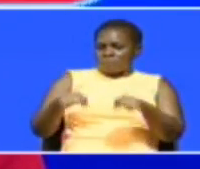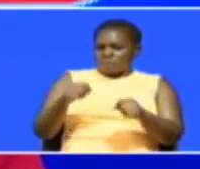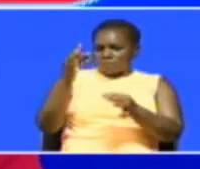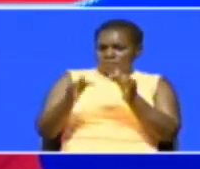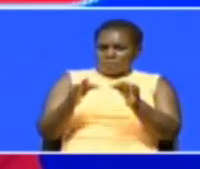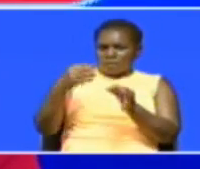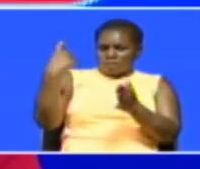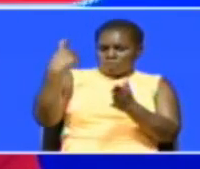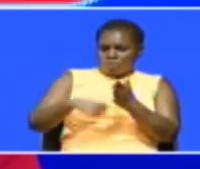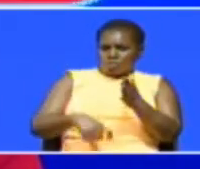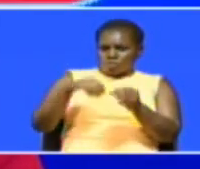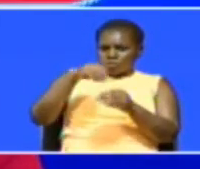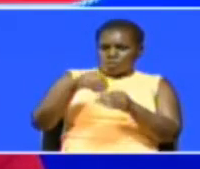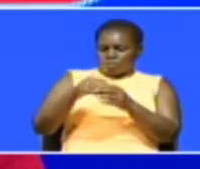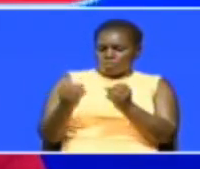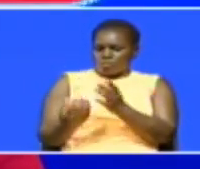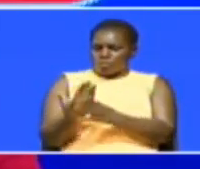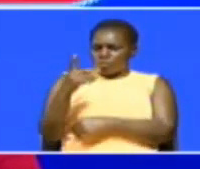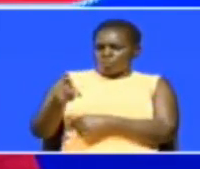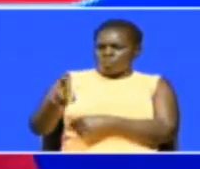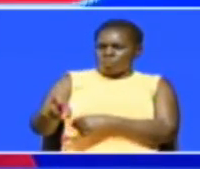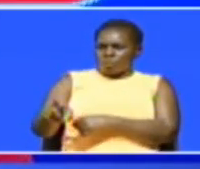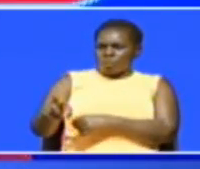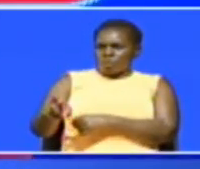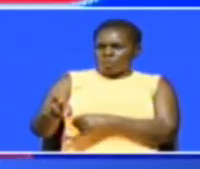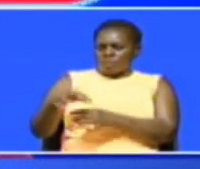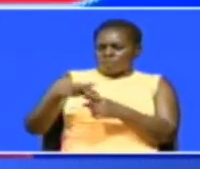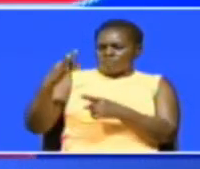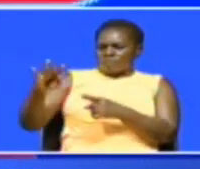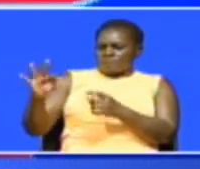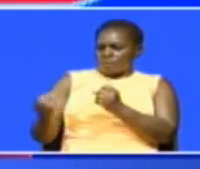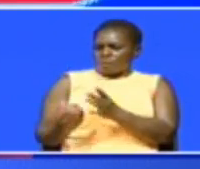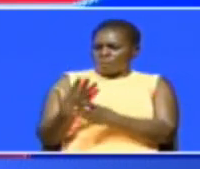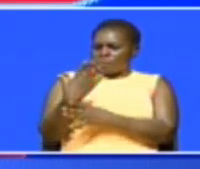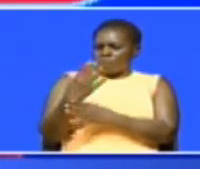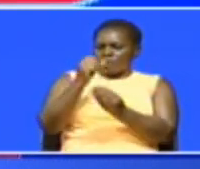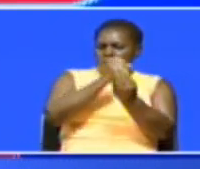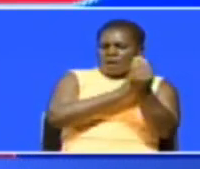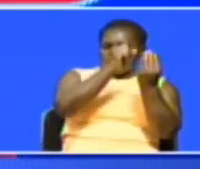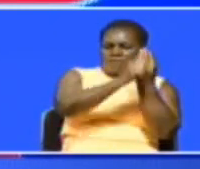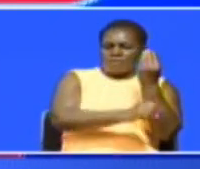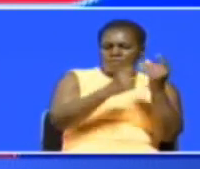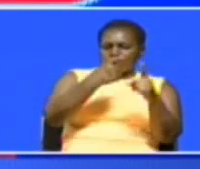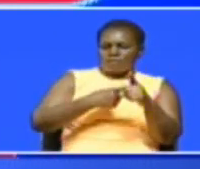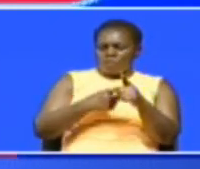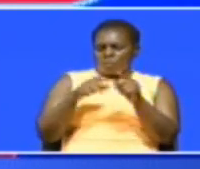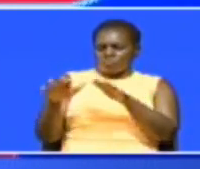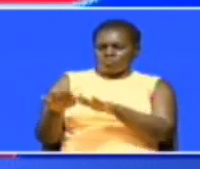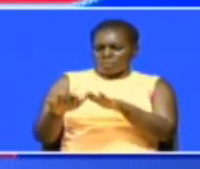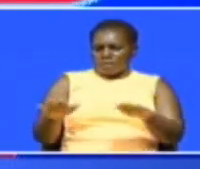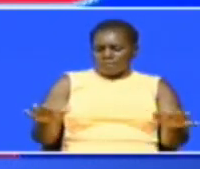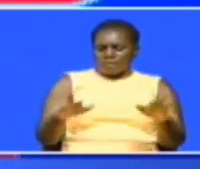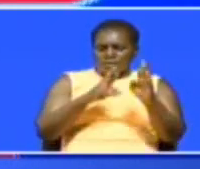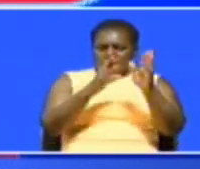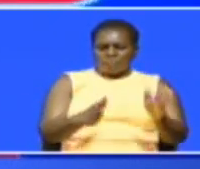depends on the cost involved in growing the crops, types and amounts of vegetables grown, yields derived from the garden and other factors.